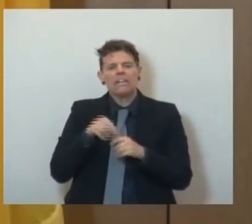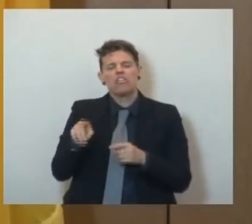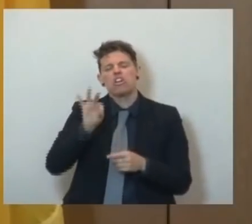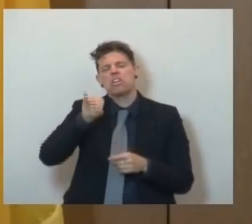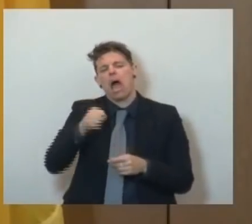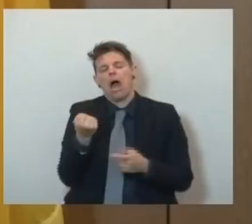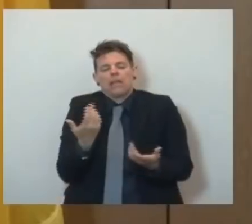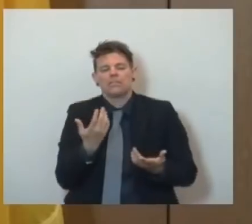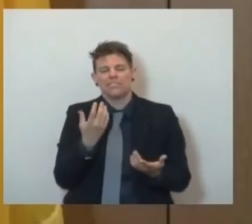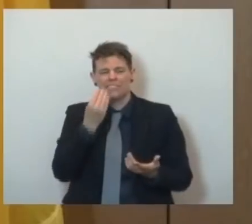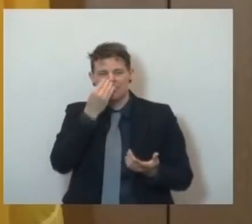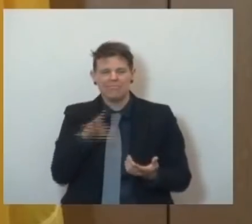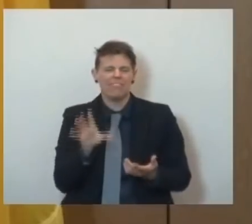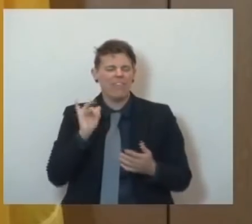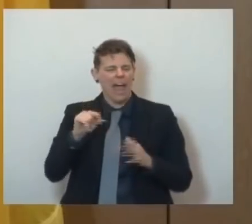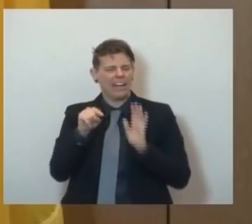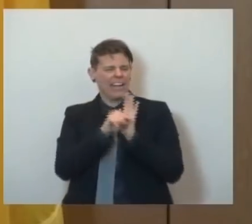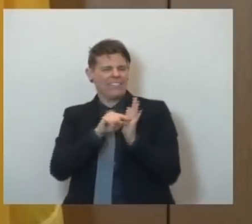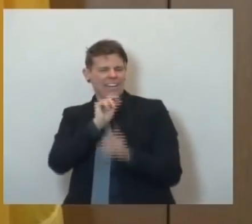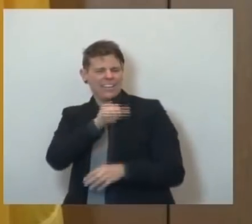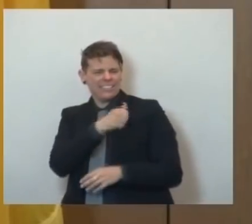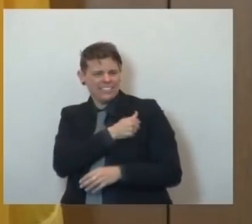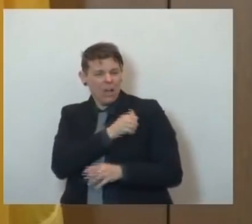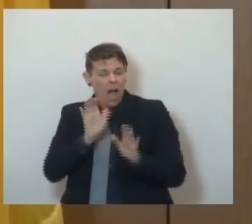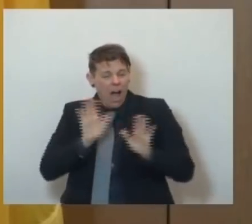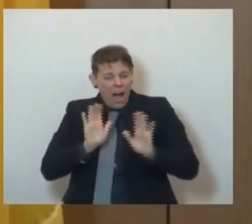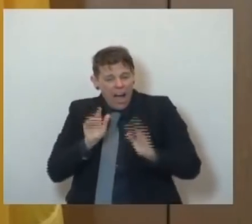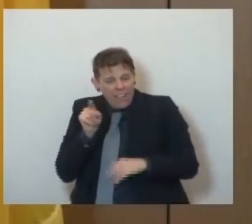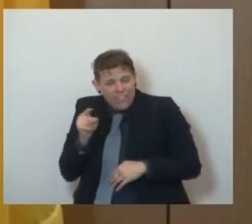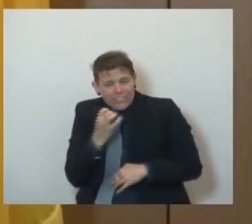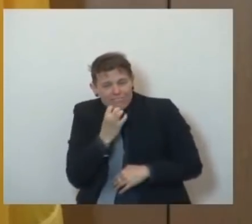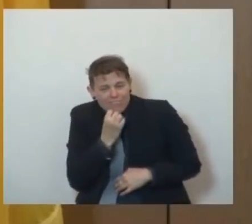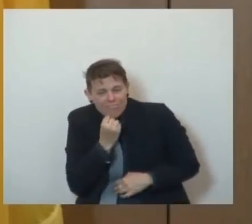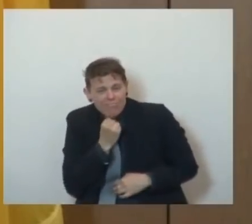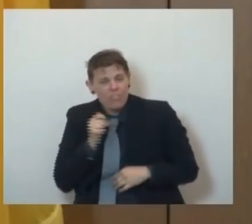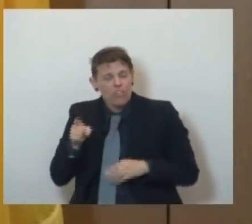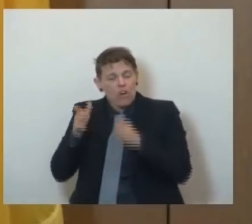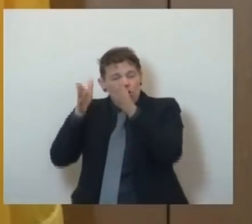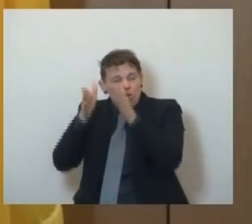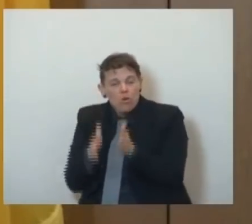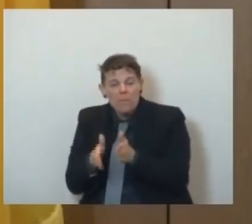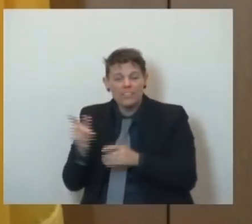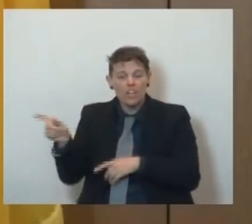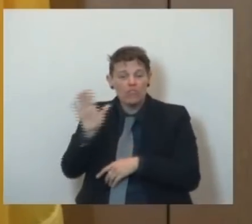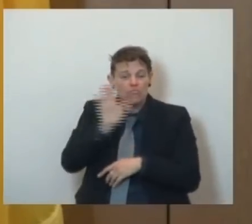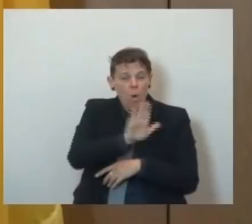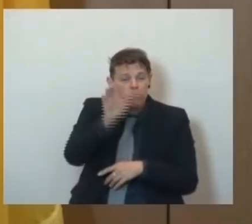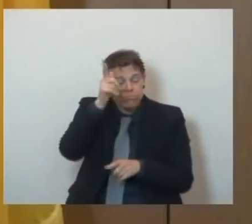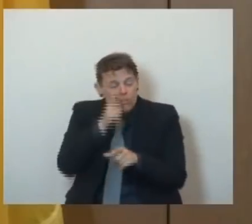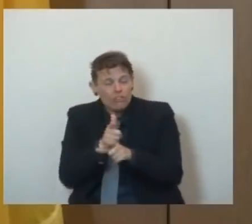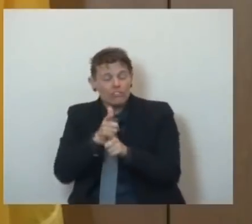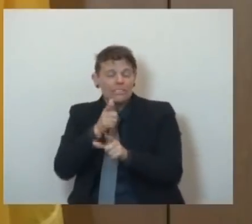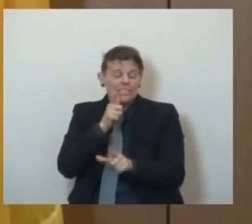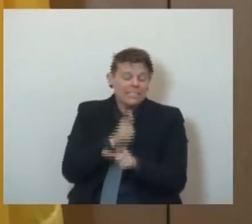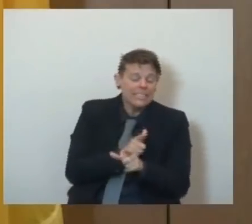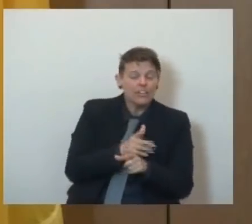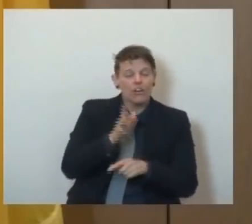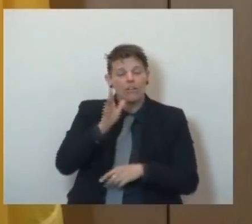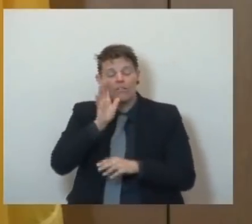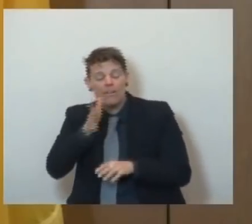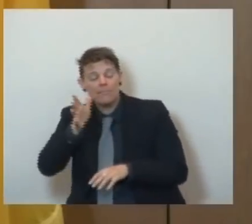are human beings that are brothers and sisters and our mothers and fathers and our grandfathers and grandmothers. These